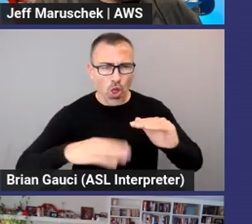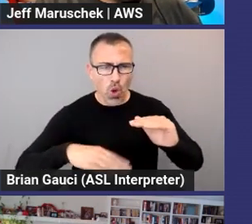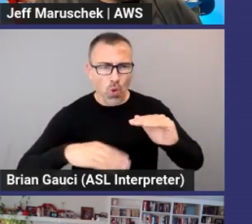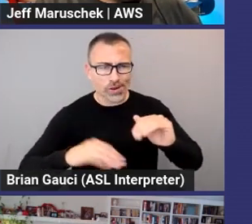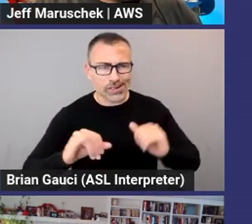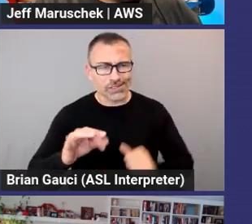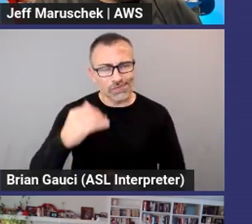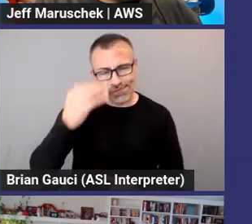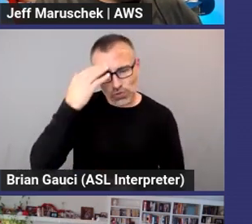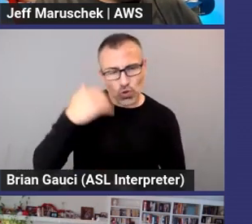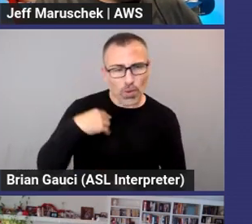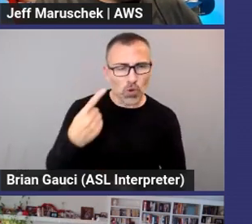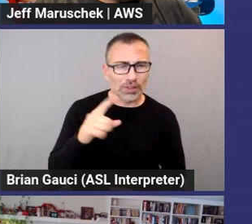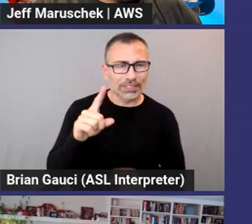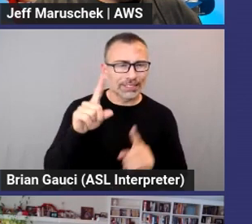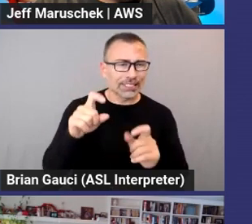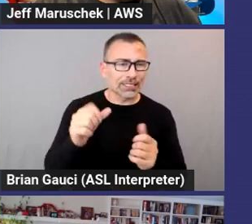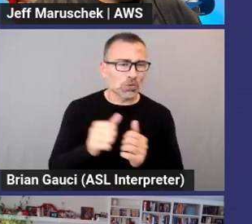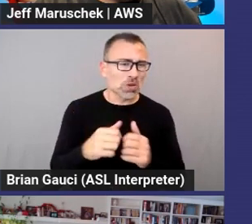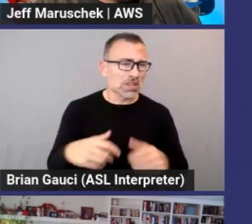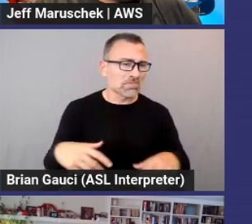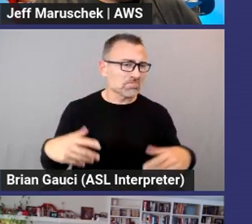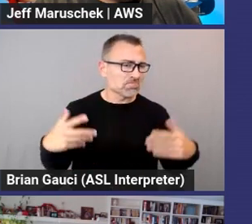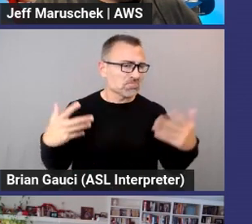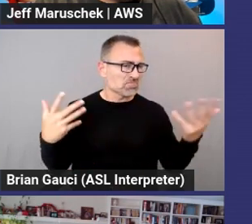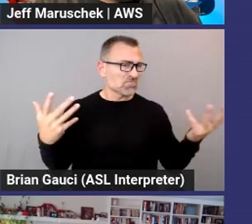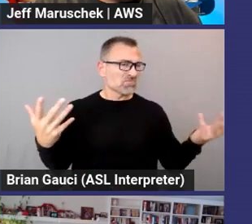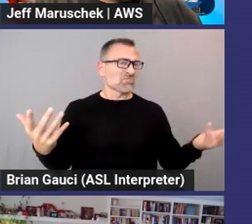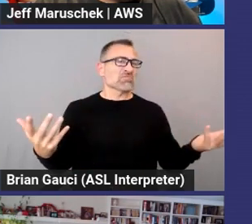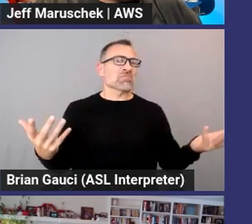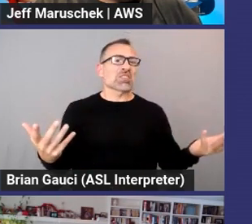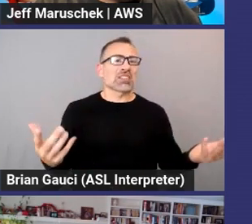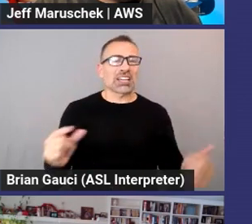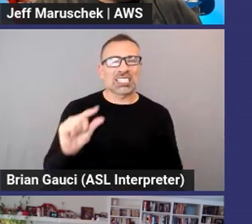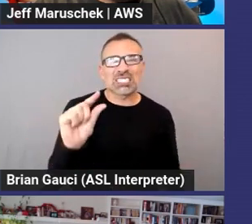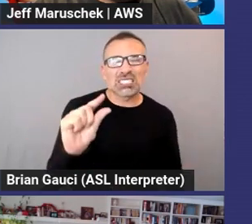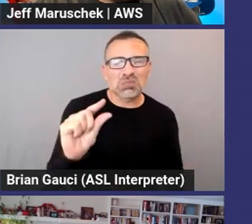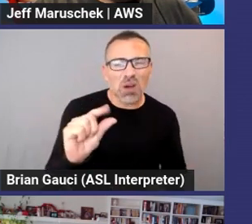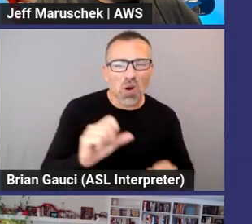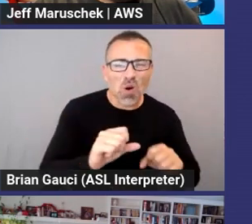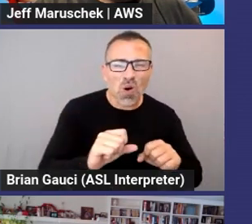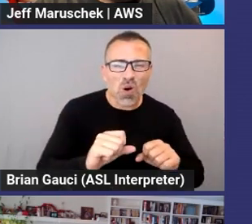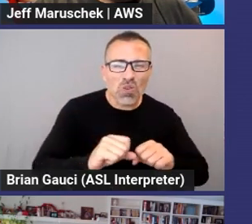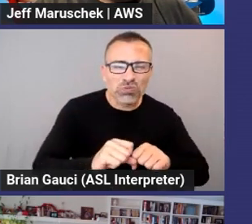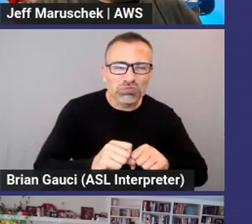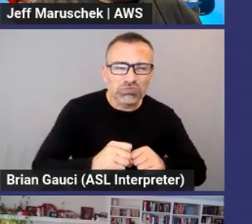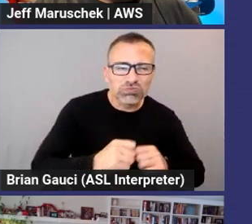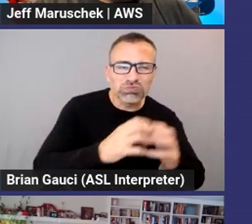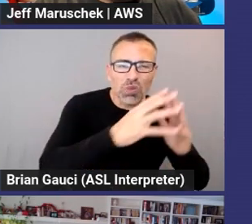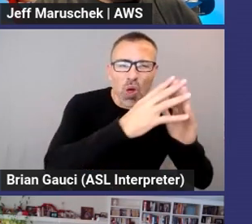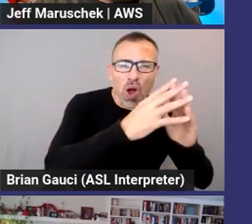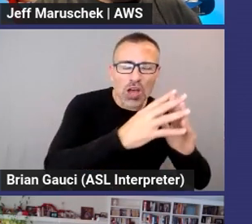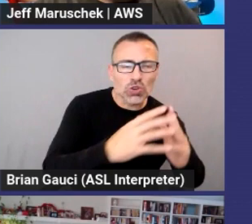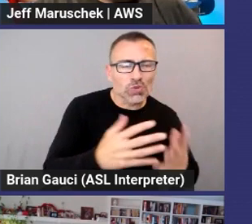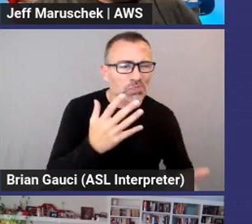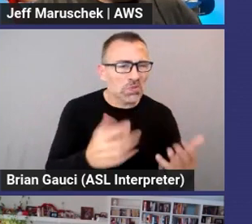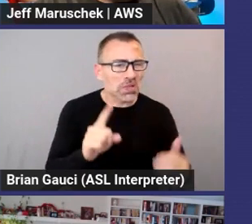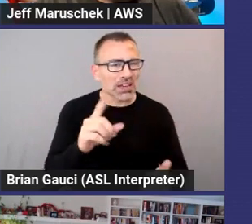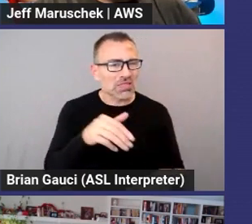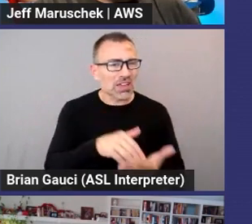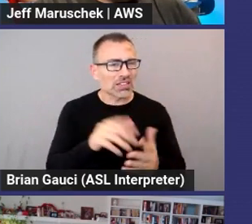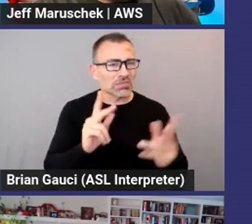oh, I'm only testing with like a small launch to maybe only 1,000 people. Like you don't